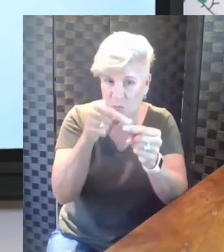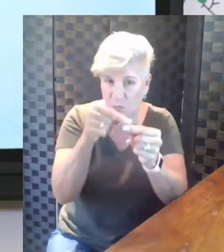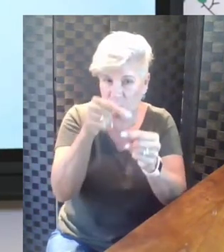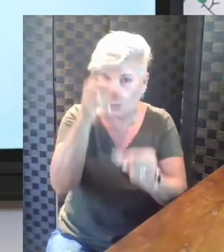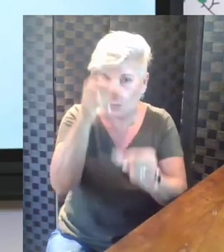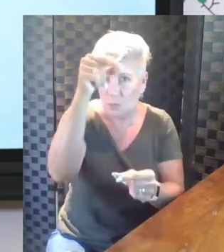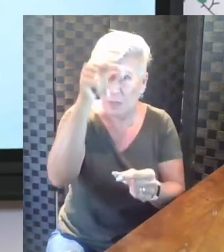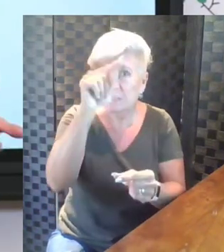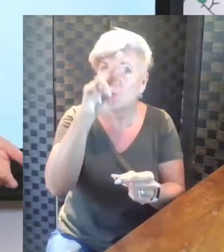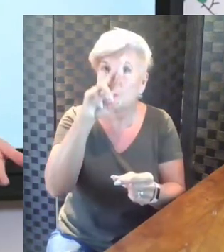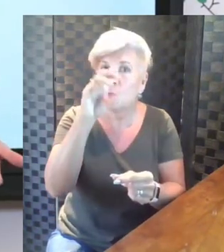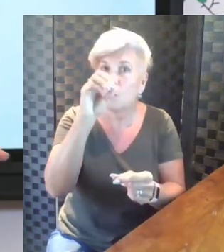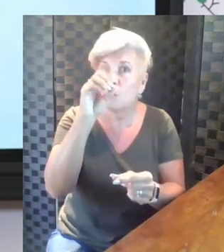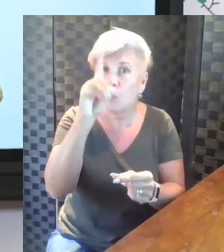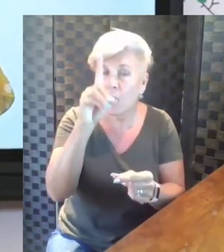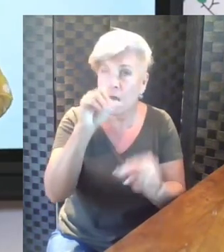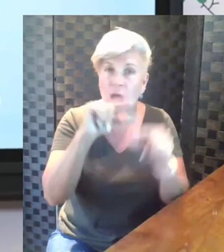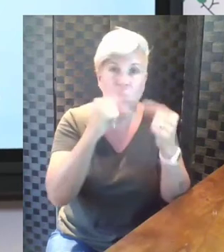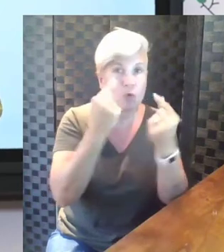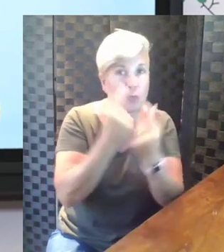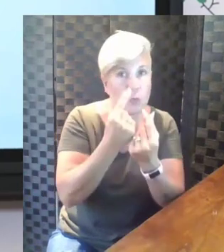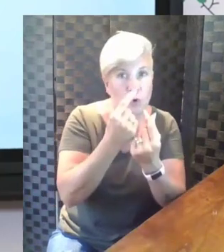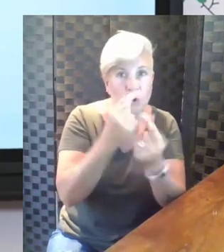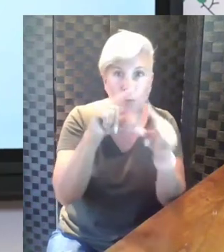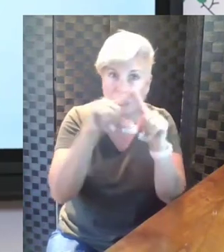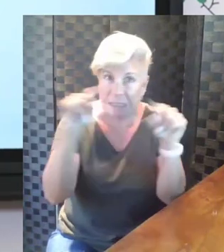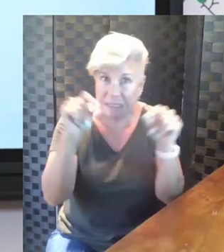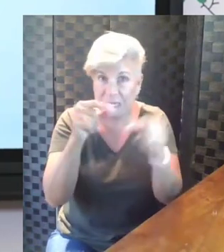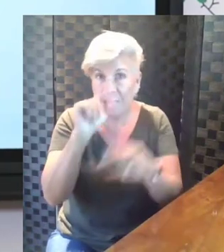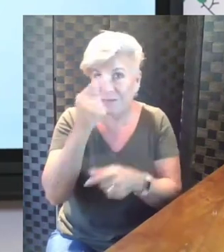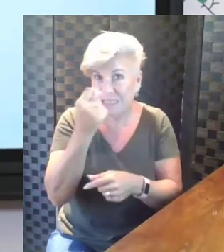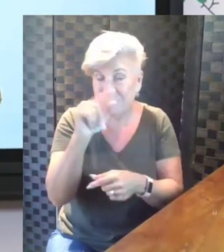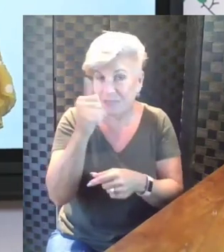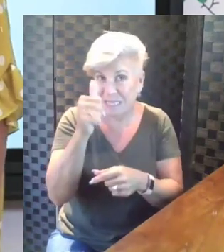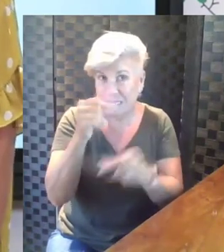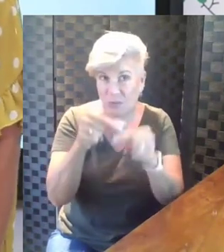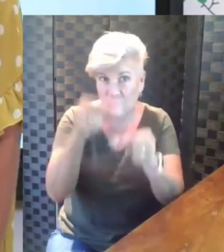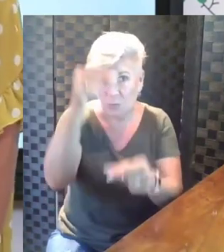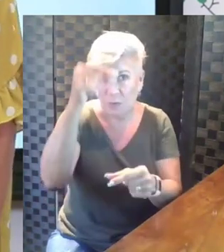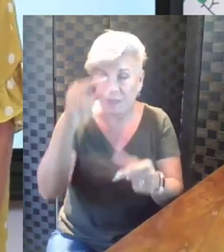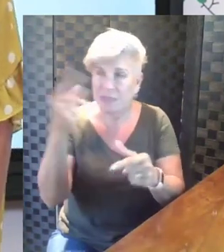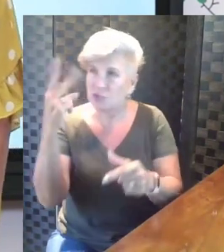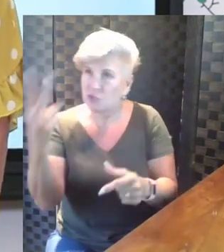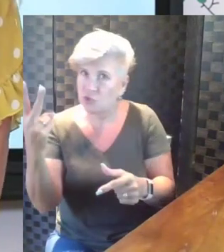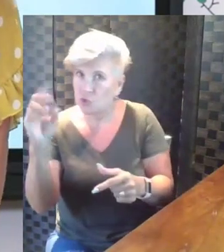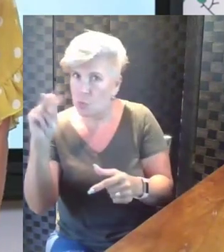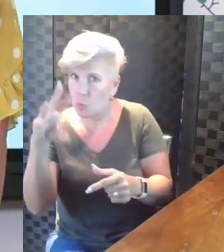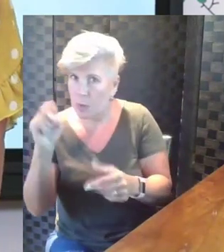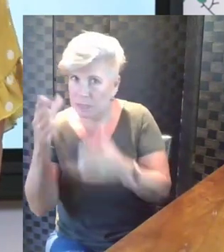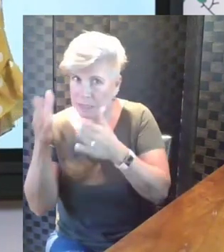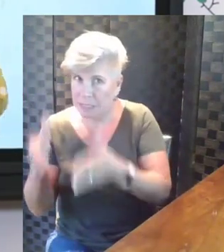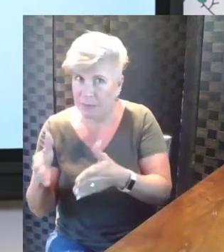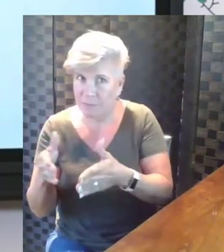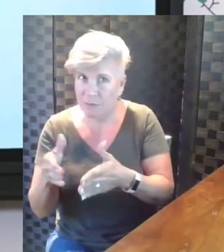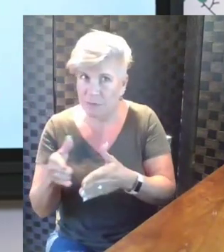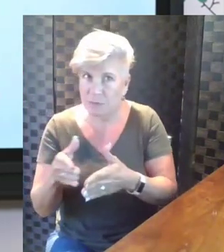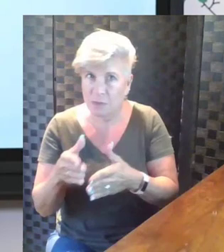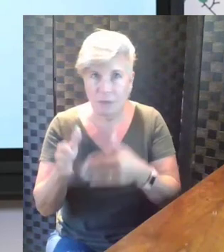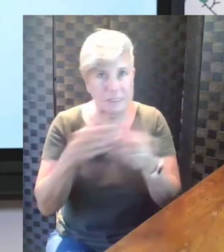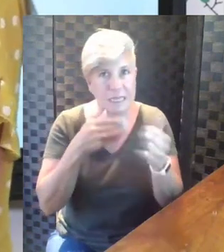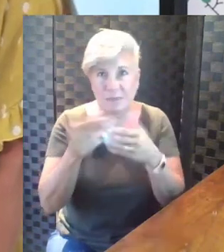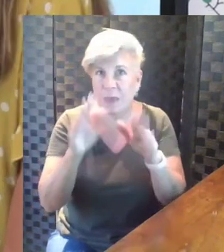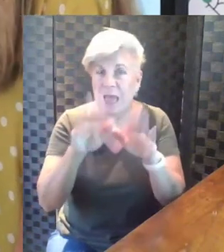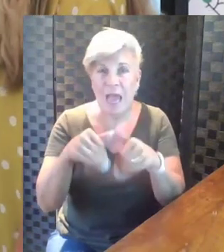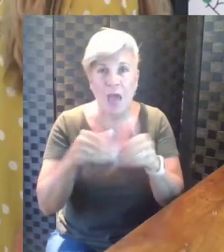stick or a rod or a group of 10, and that's what we saw here. And then we had 2 ones left over. So no